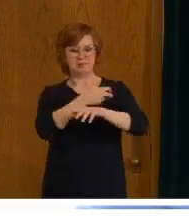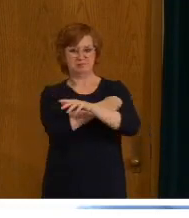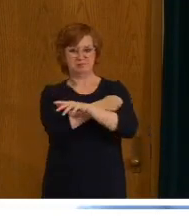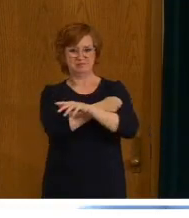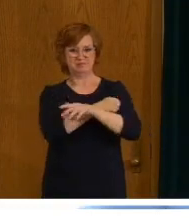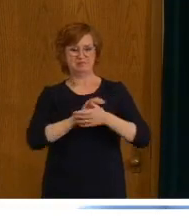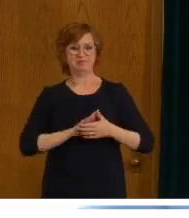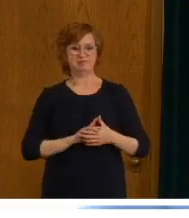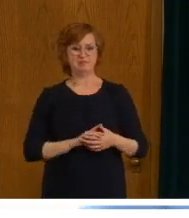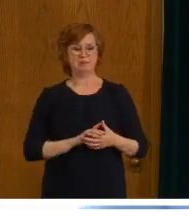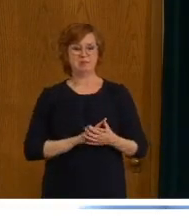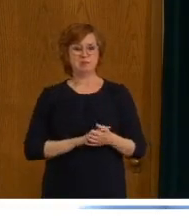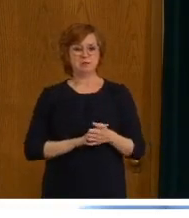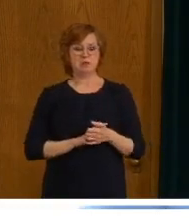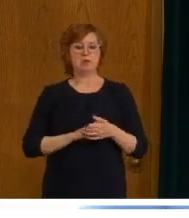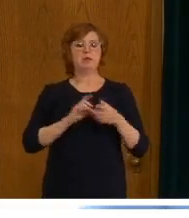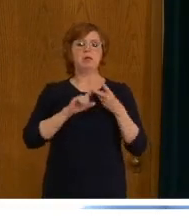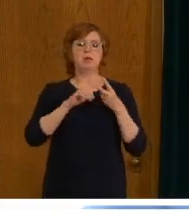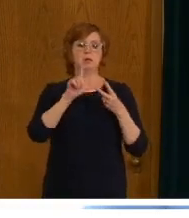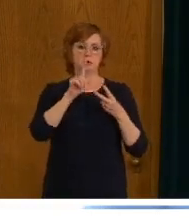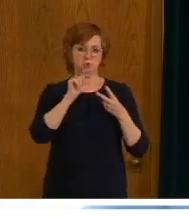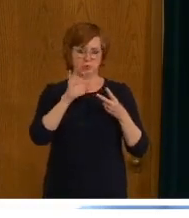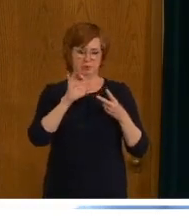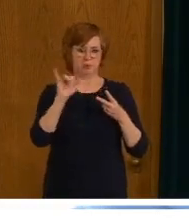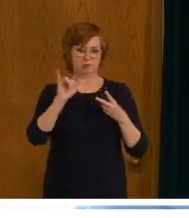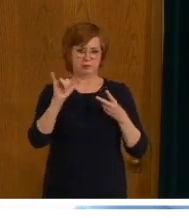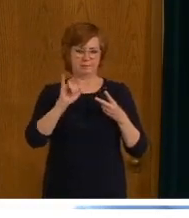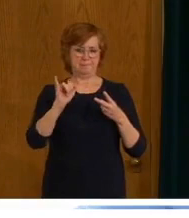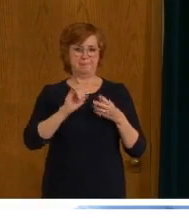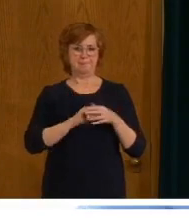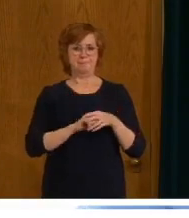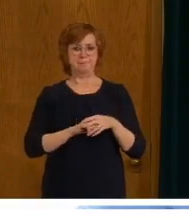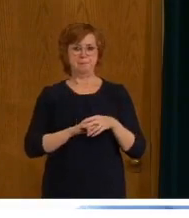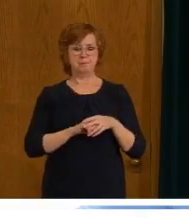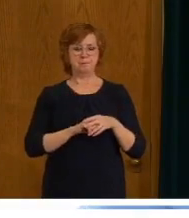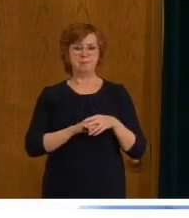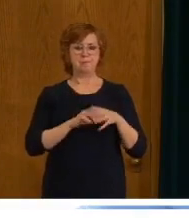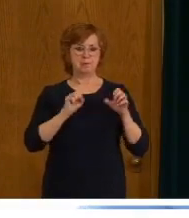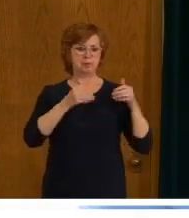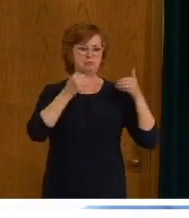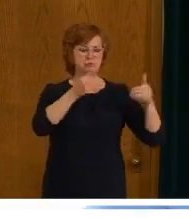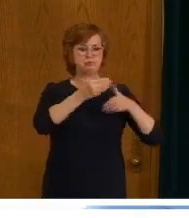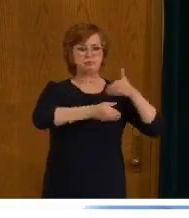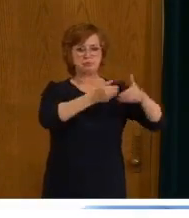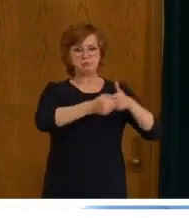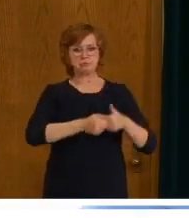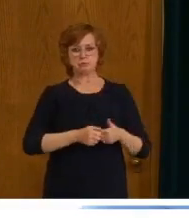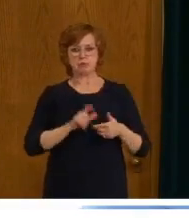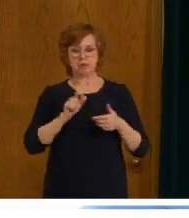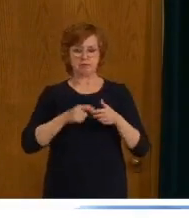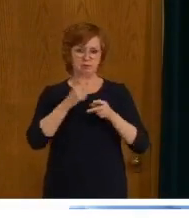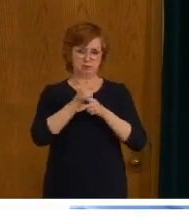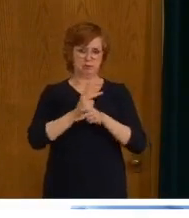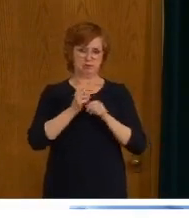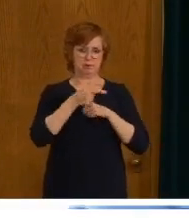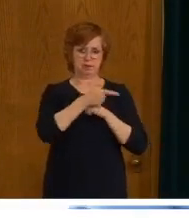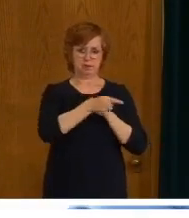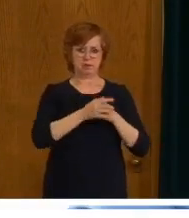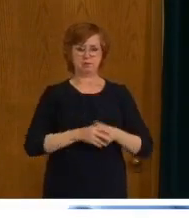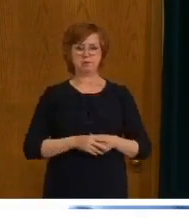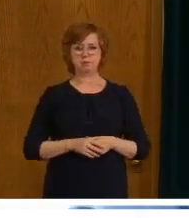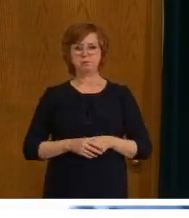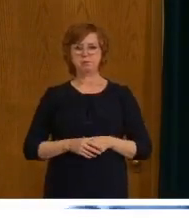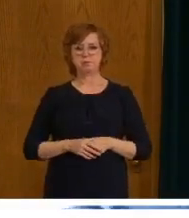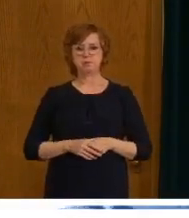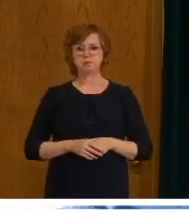but still with some precautions. And thankfully, we're not seeing that much of an issue, but we still need to be cautious and careful. And